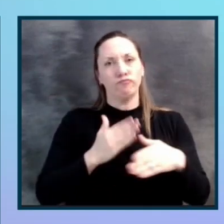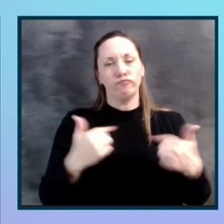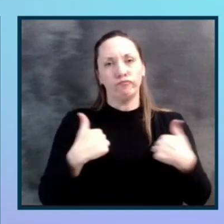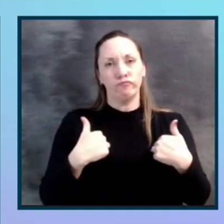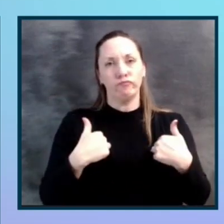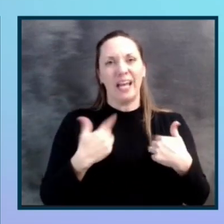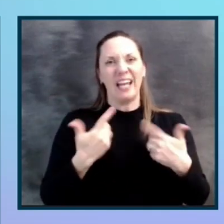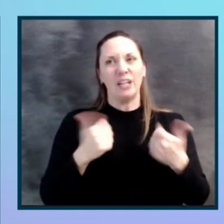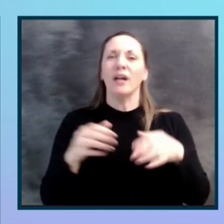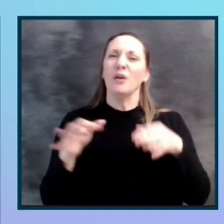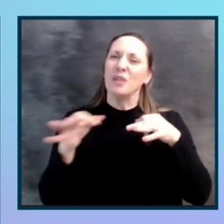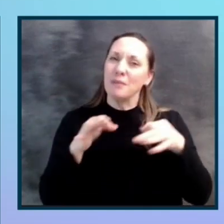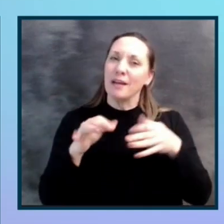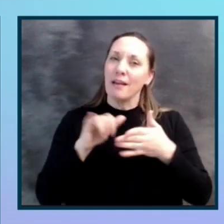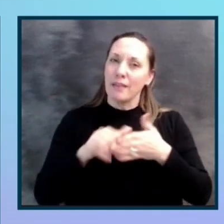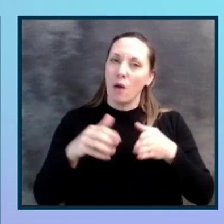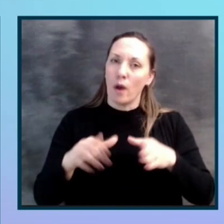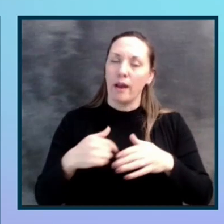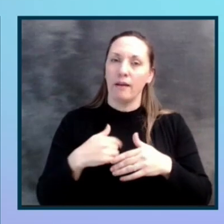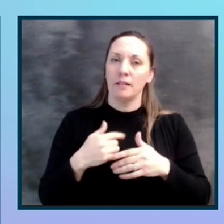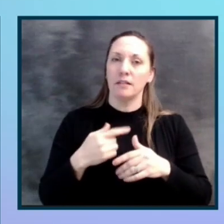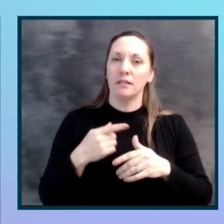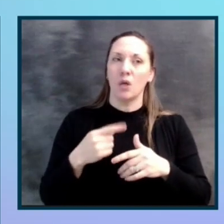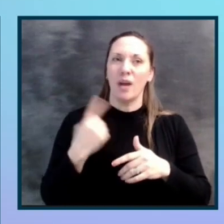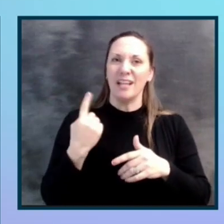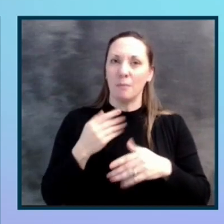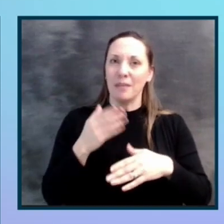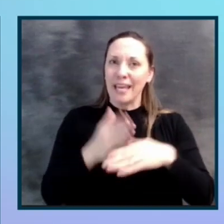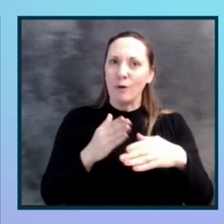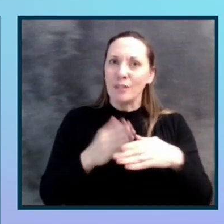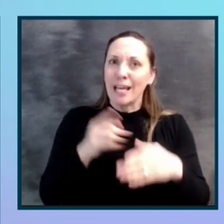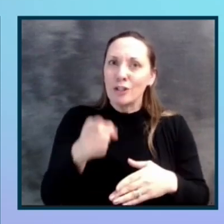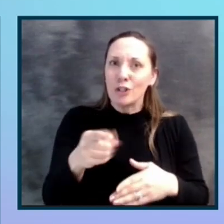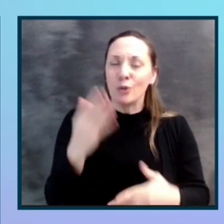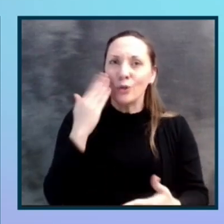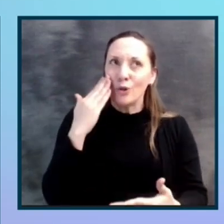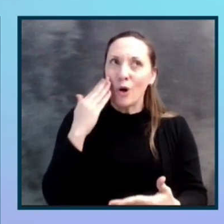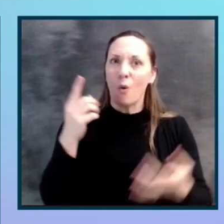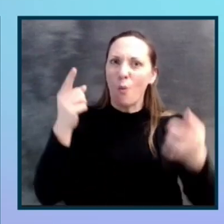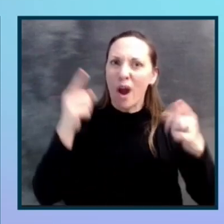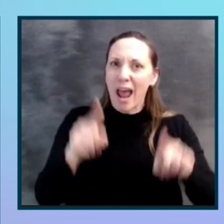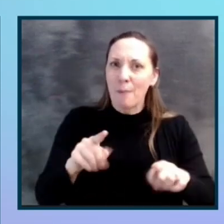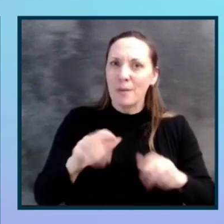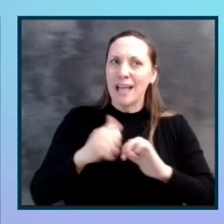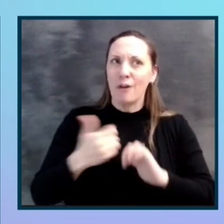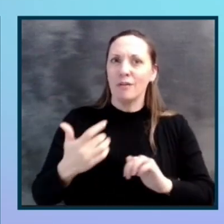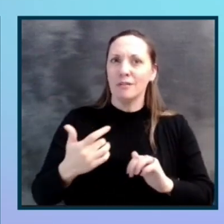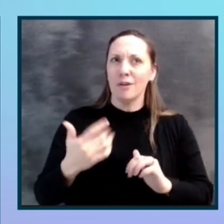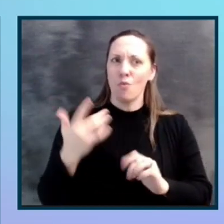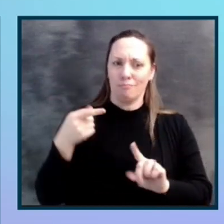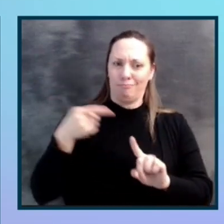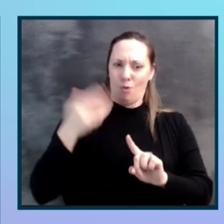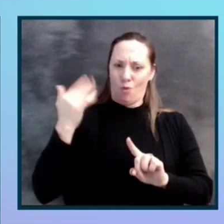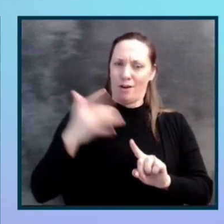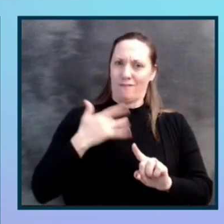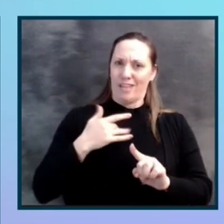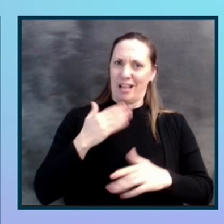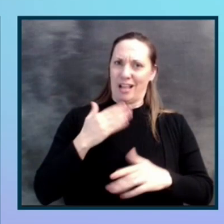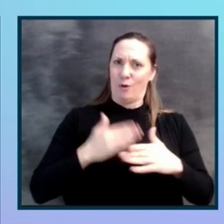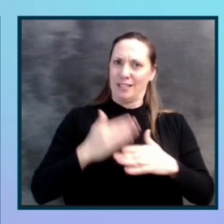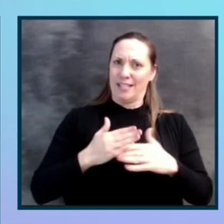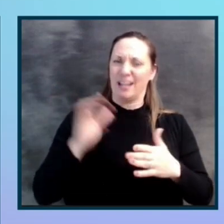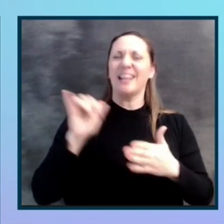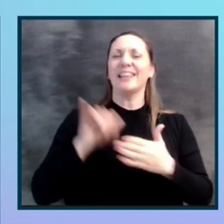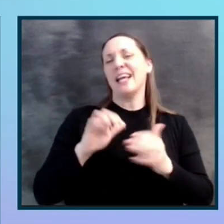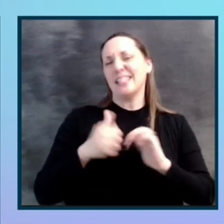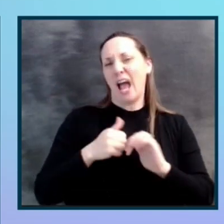it in the sense that, like, has something ever irritated you? Like, what happened to make you irritated? I mean, that's how I've explained it to